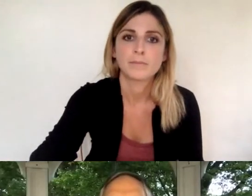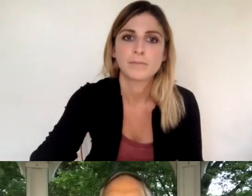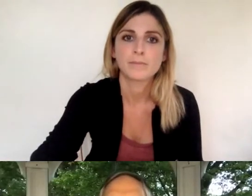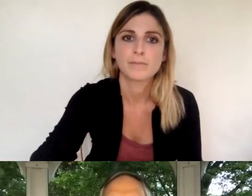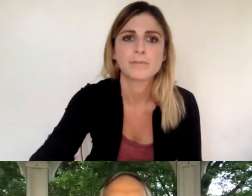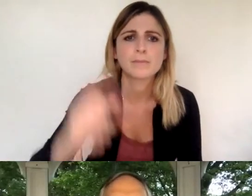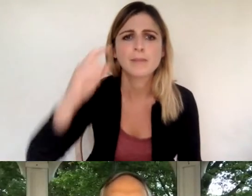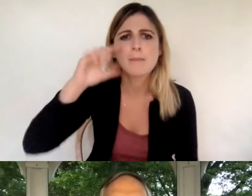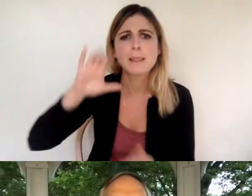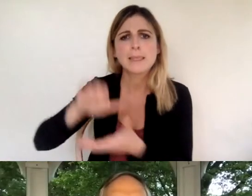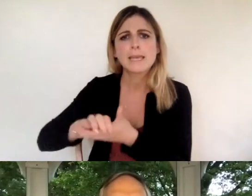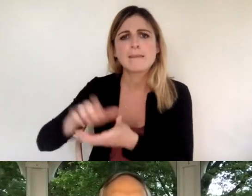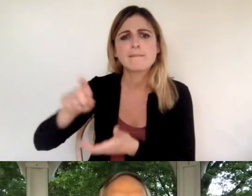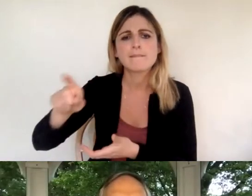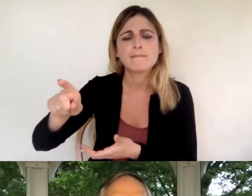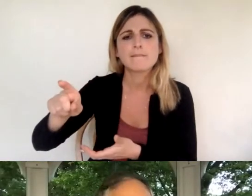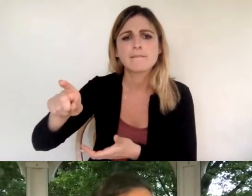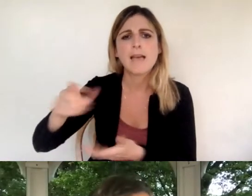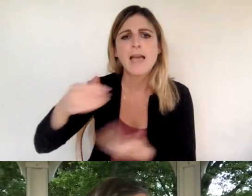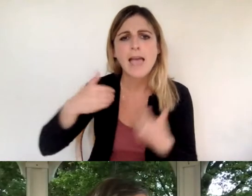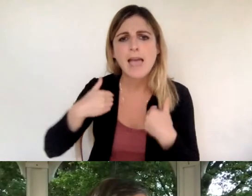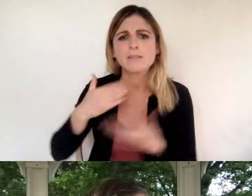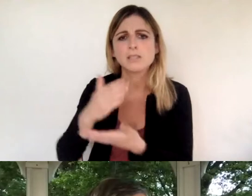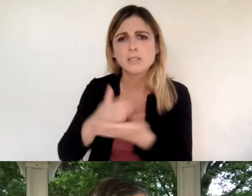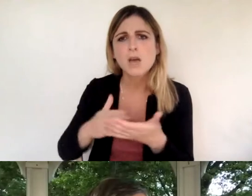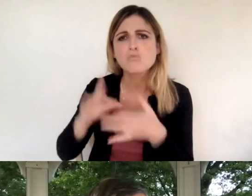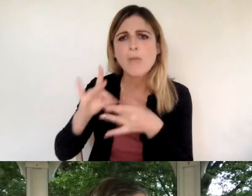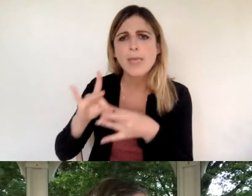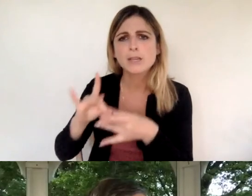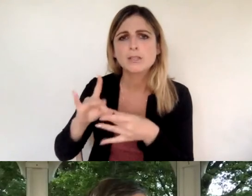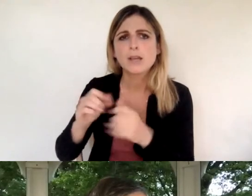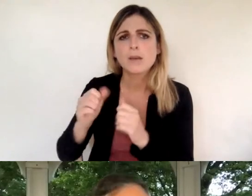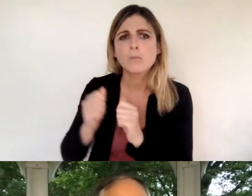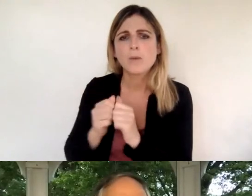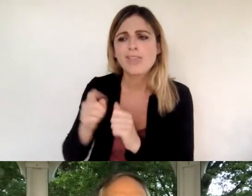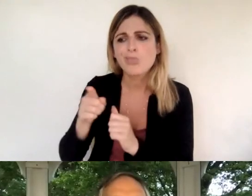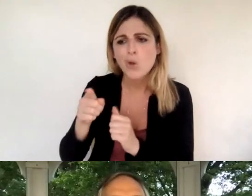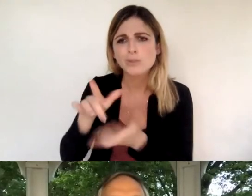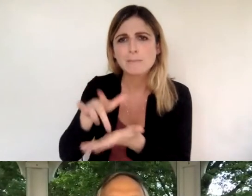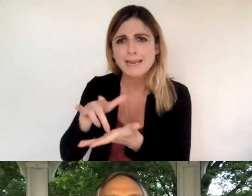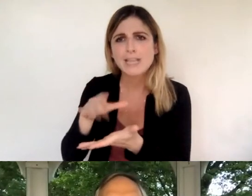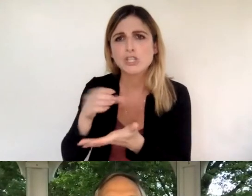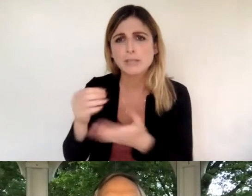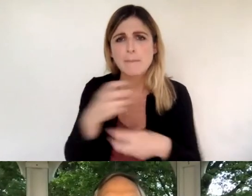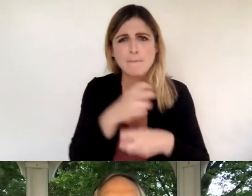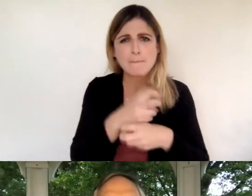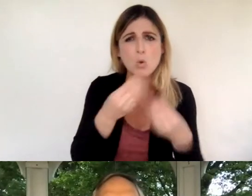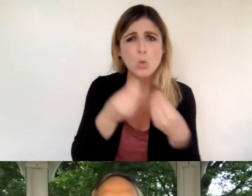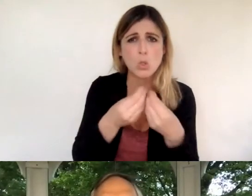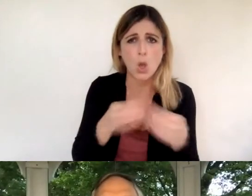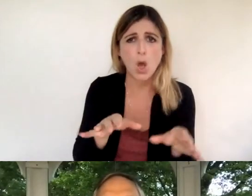Dr. Barnett may know more about this, but I believe that there is some relationship between the use of those medications and bone loss for that